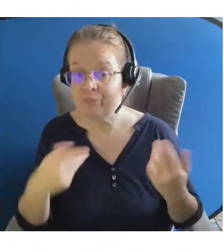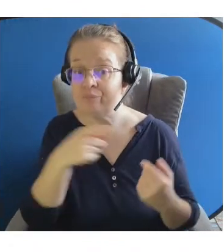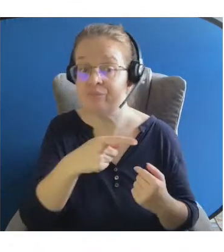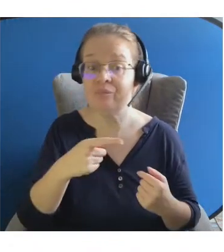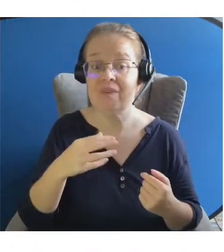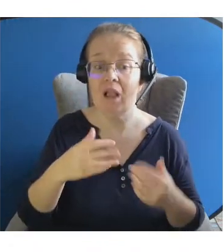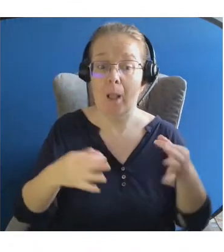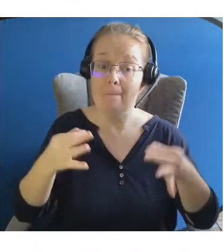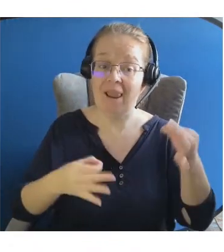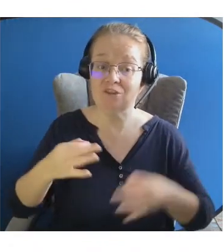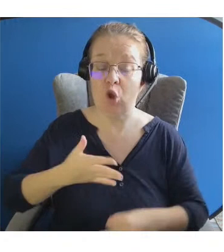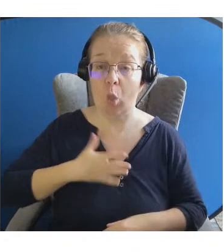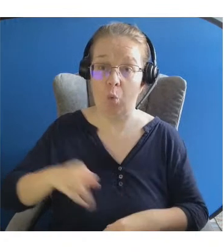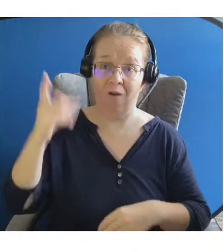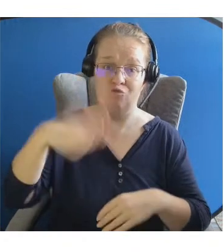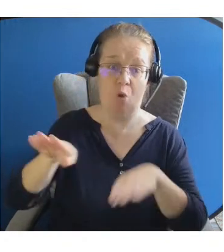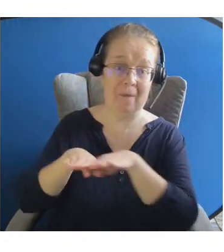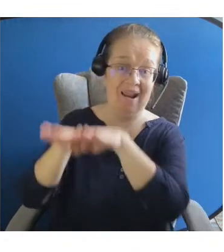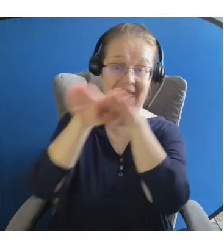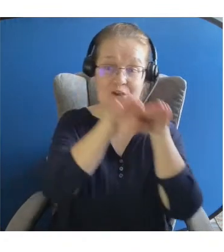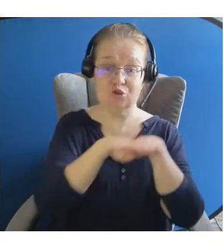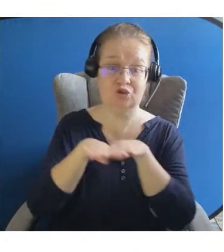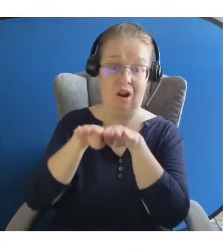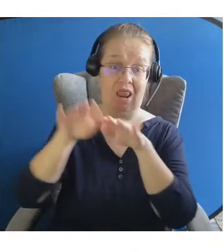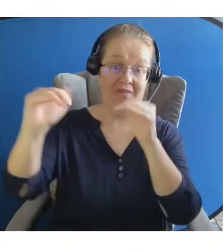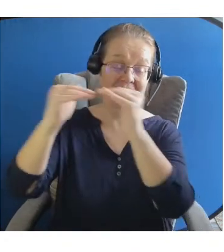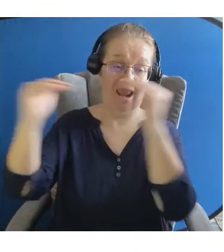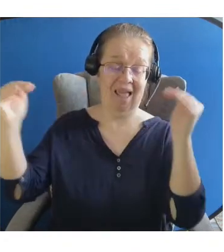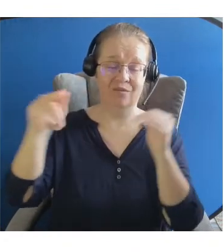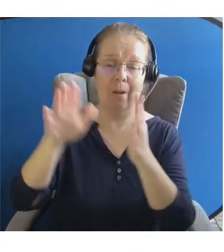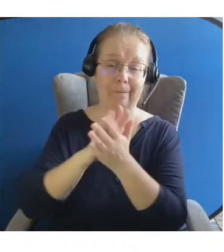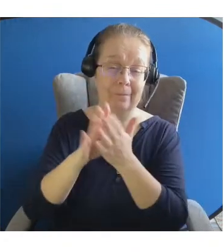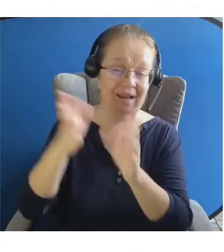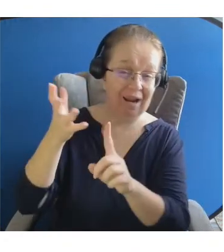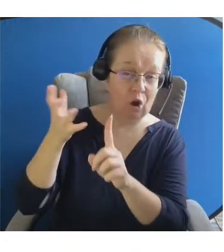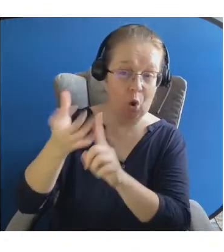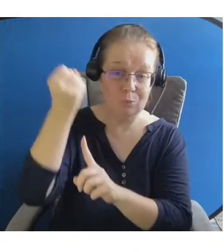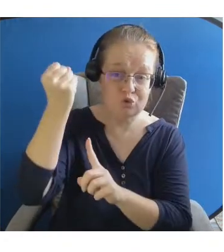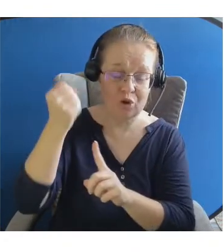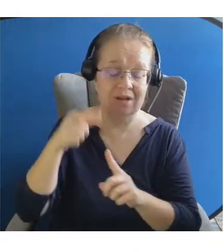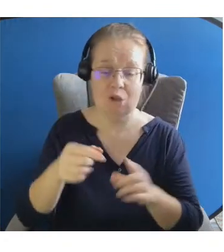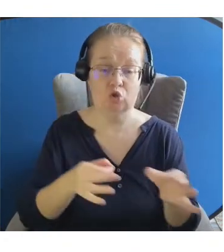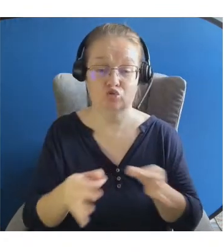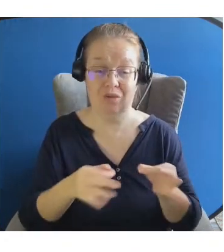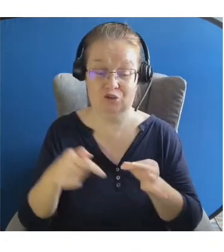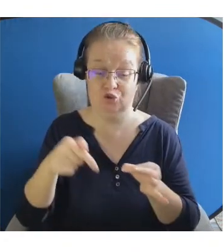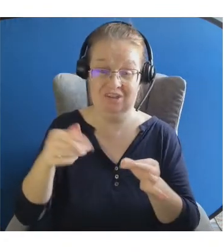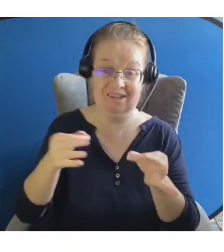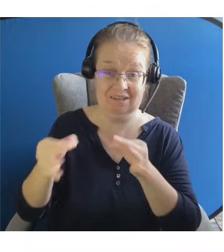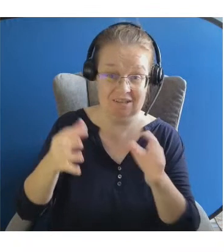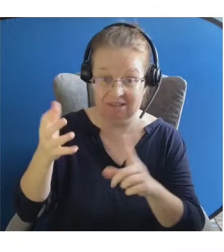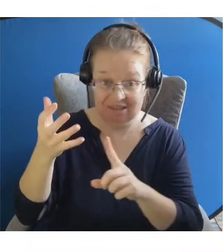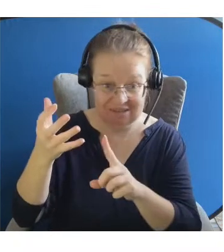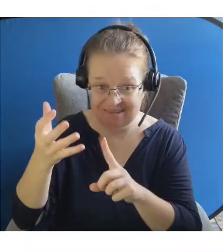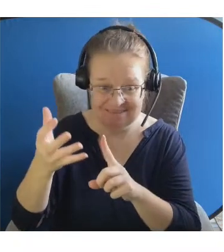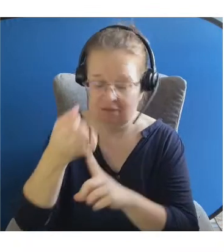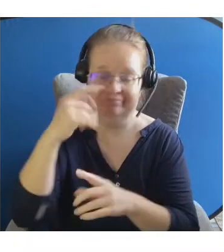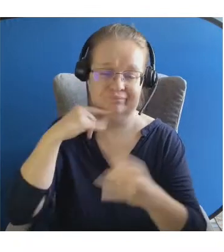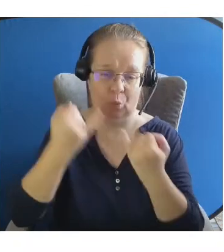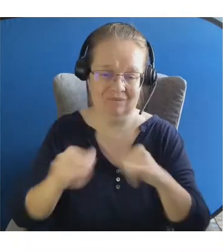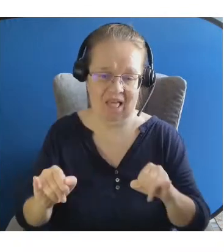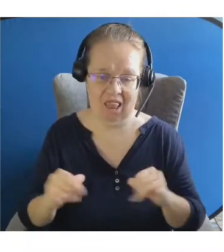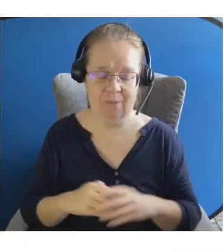national level, some of the objectives of the strategy will not be met.